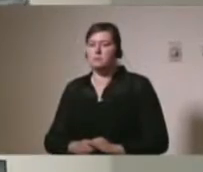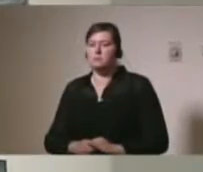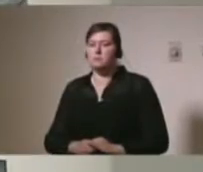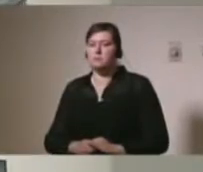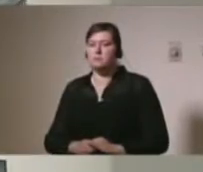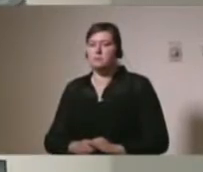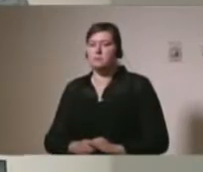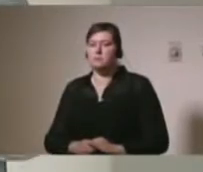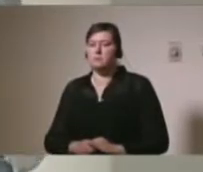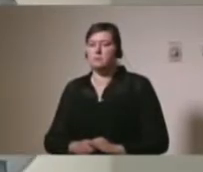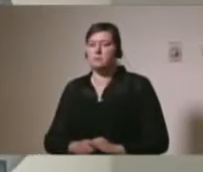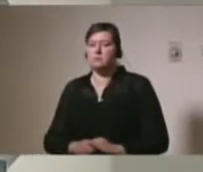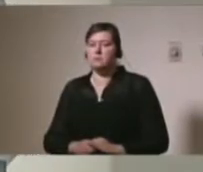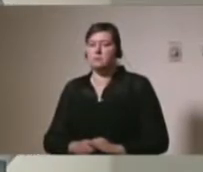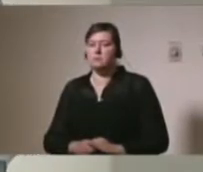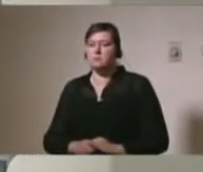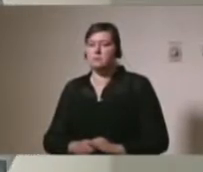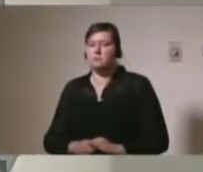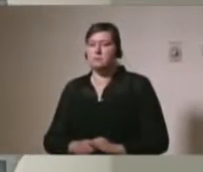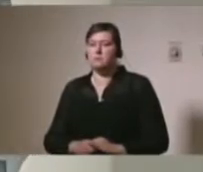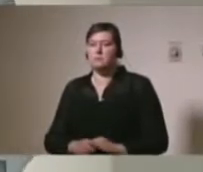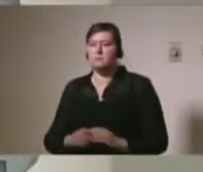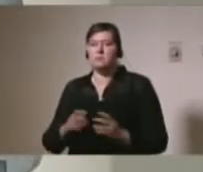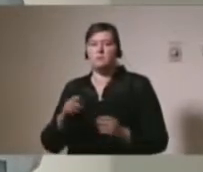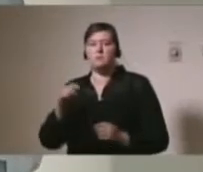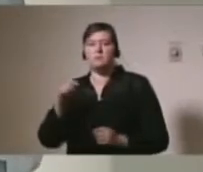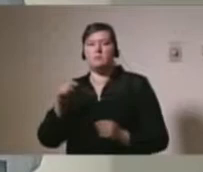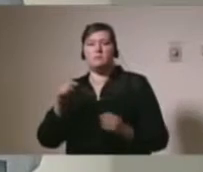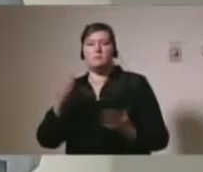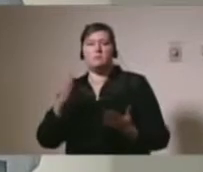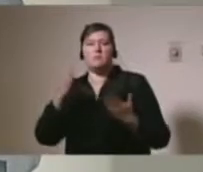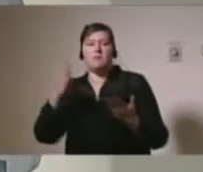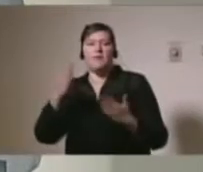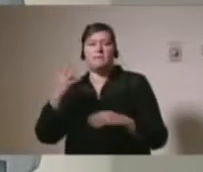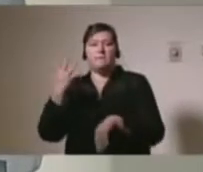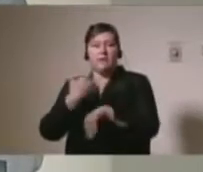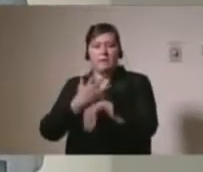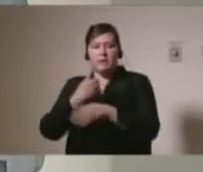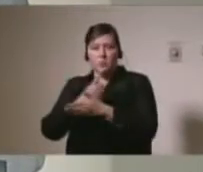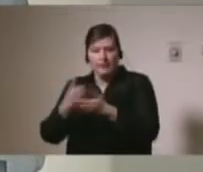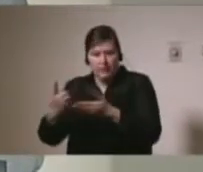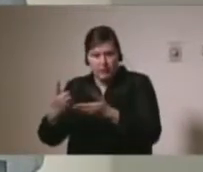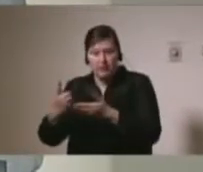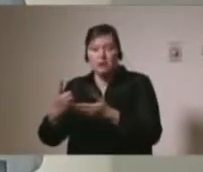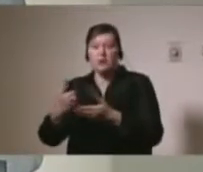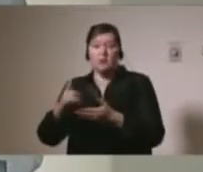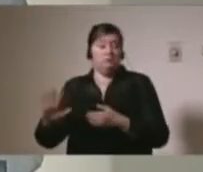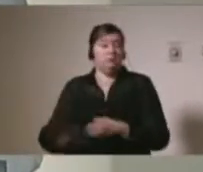is offered 5 days a week throughout the country from Monday to Friday.